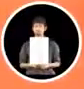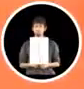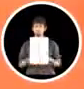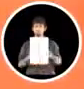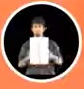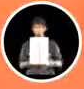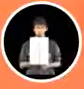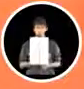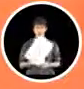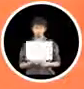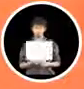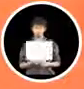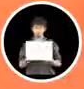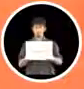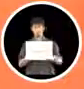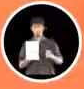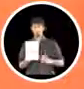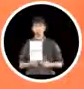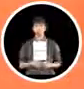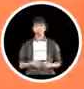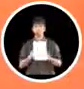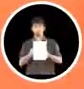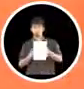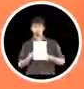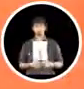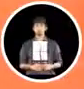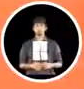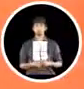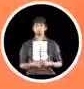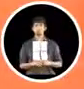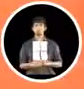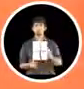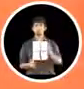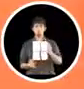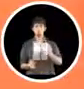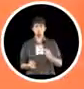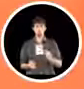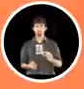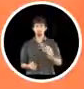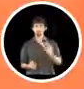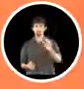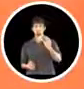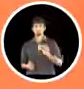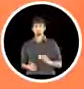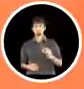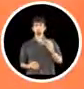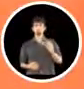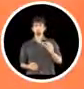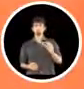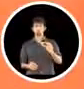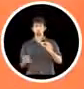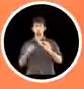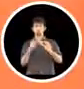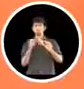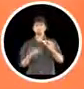give him this piece of paper. He takes it, he starts tearing it down. So he's a little guy over here tearing it down. And then he passes it on somebody who's even